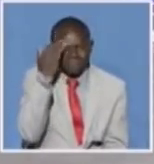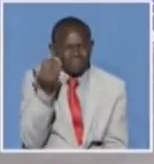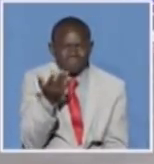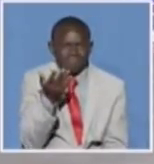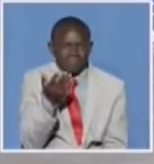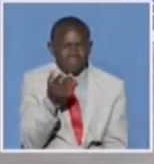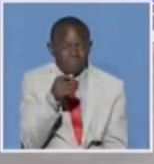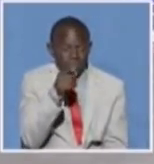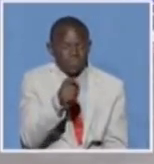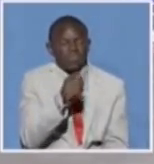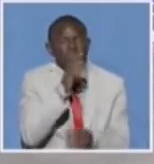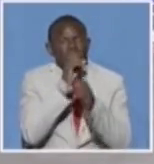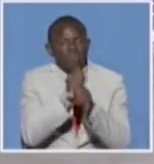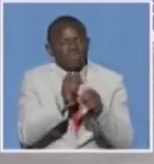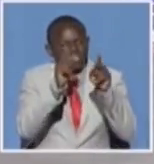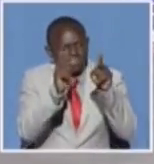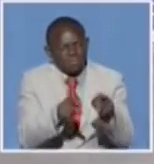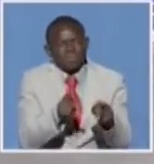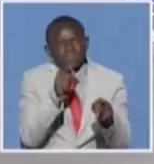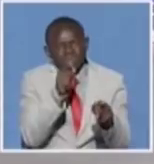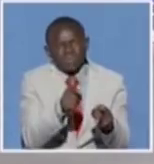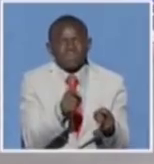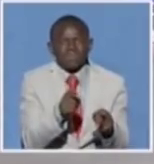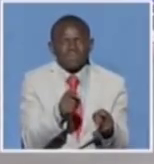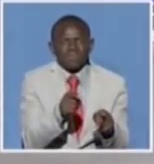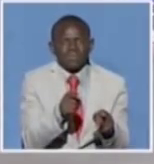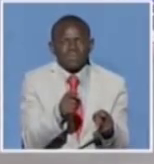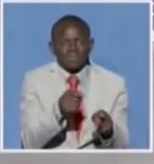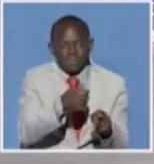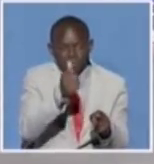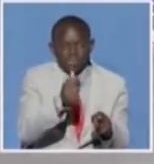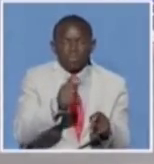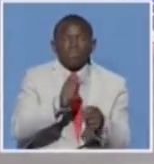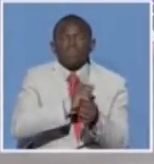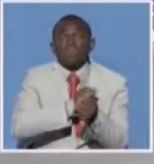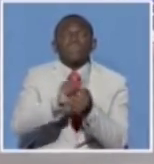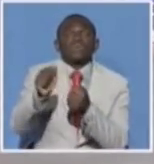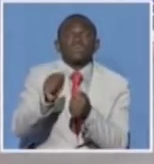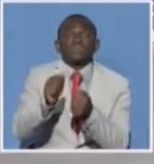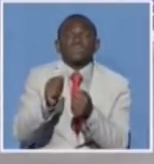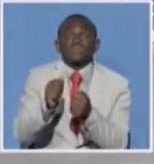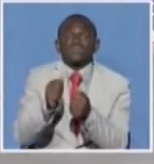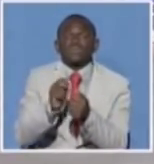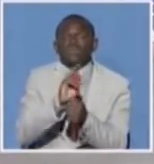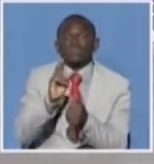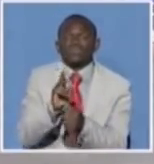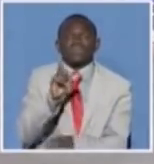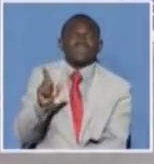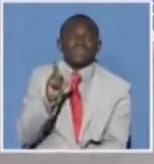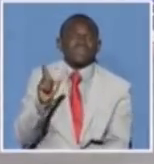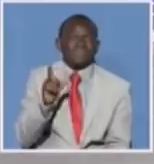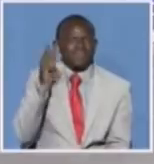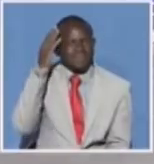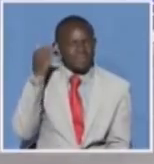have lied that you have acquired this competence, or that your child should acquire this competence, which you as a